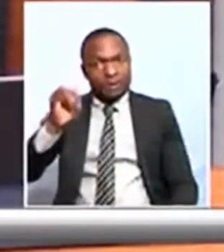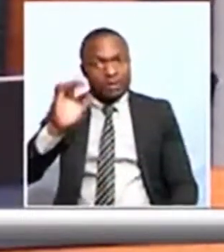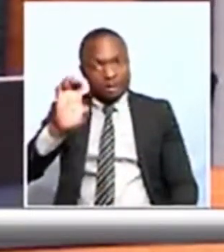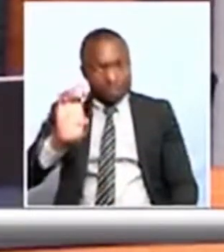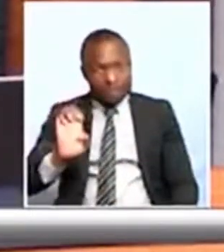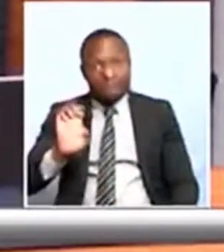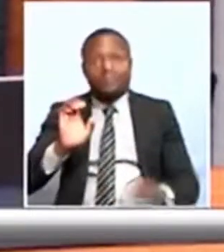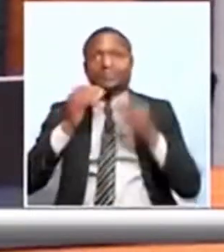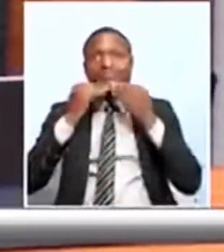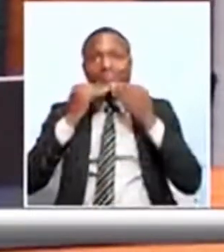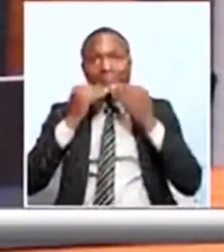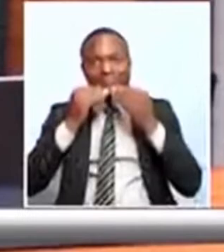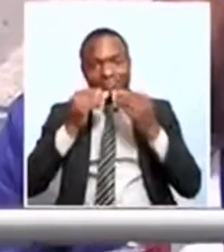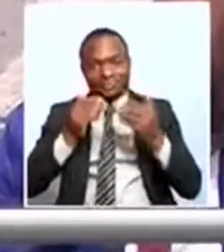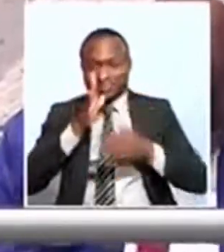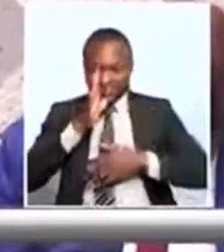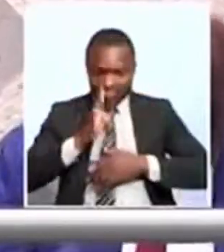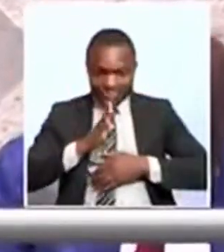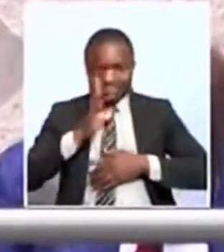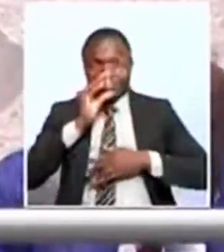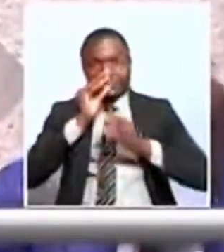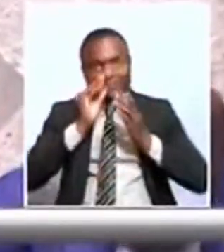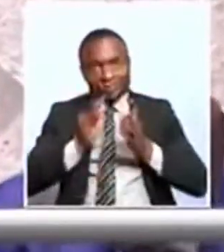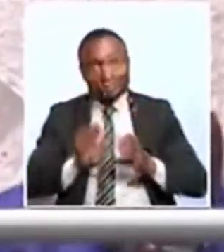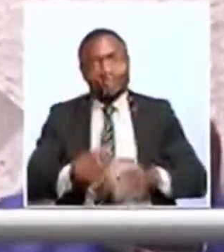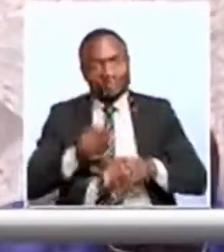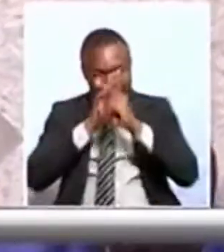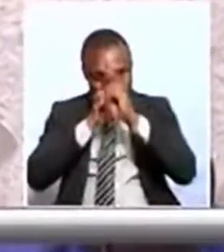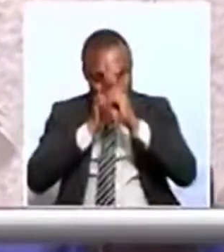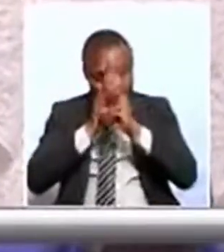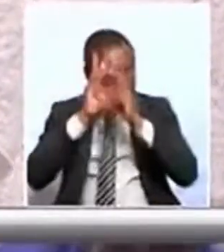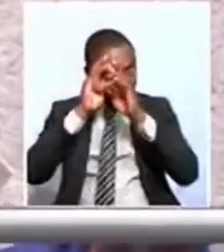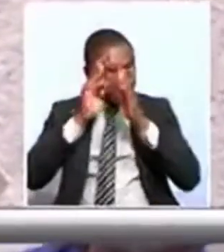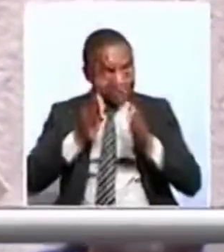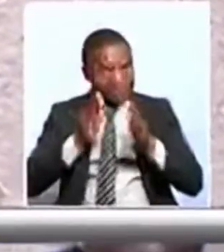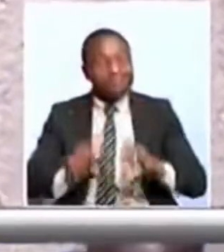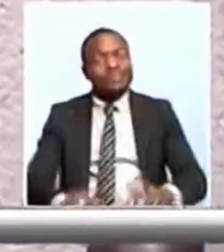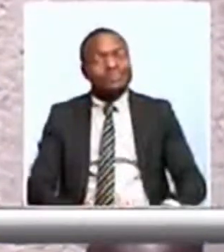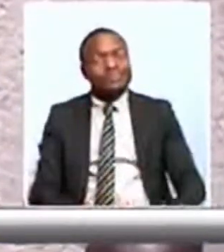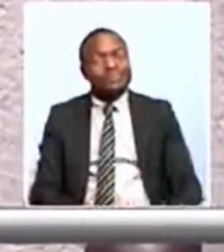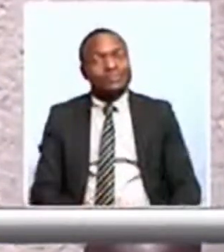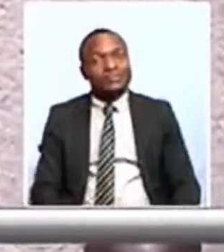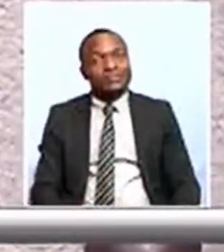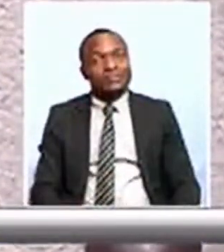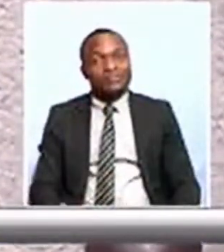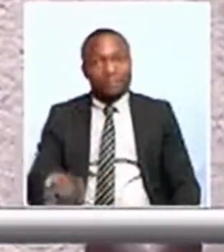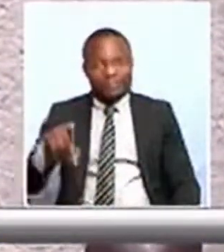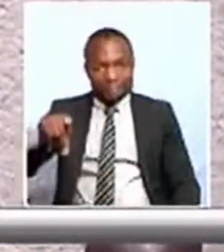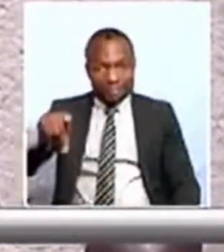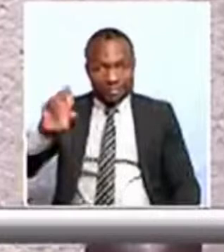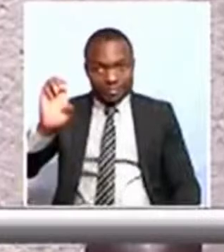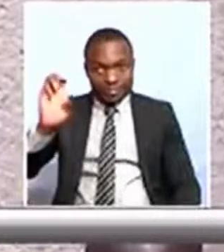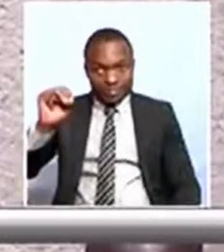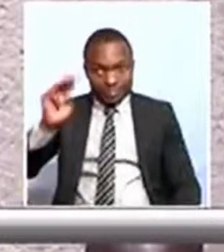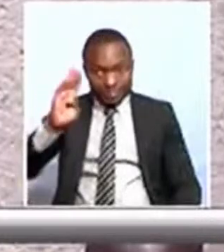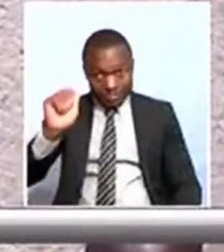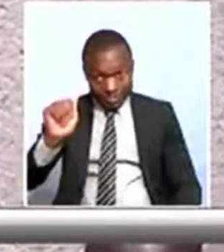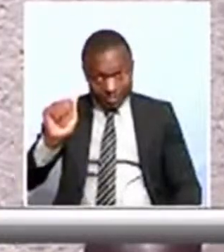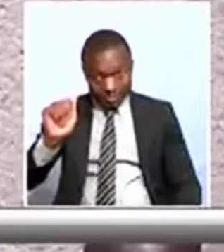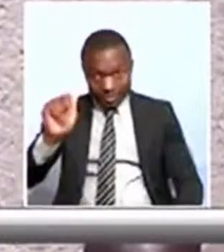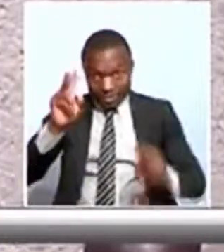Thank you very much, Madam Speaker. Honorable Minister, Pemba is a